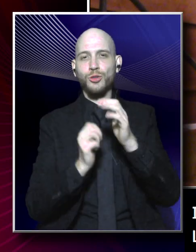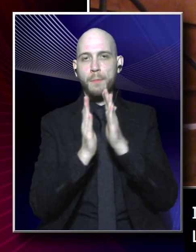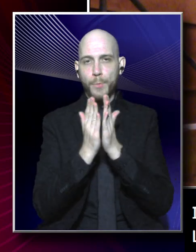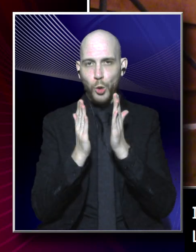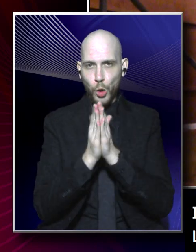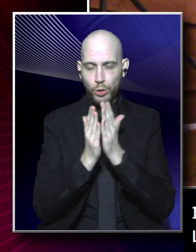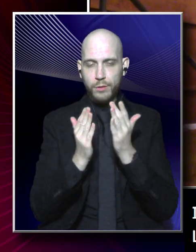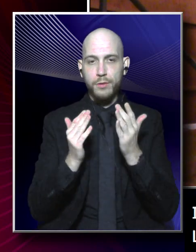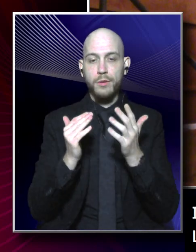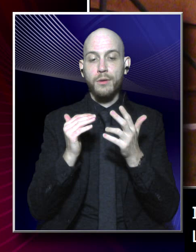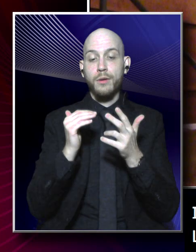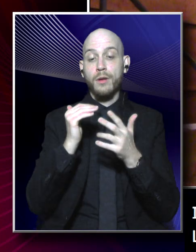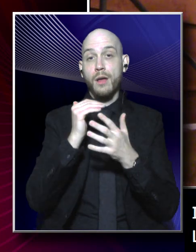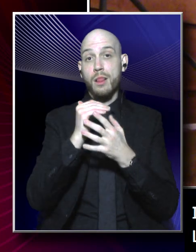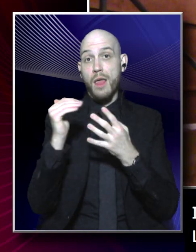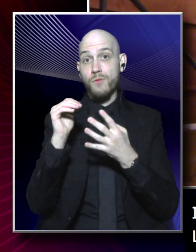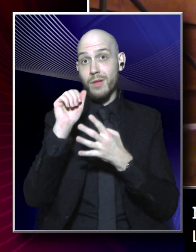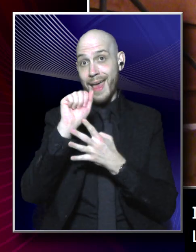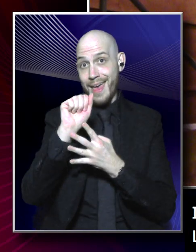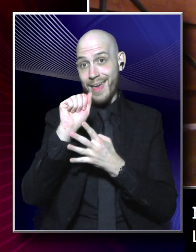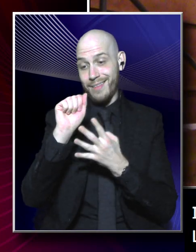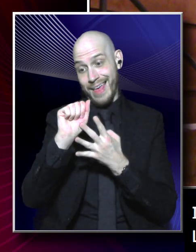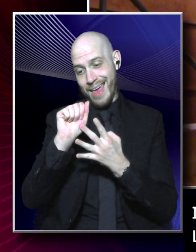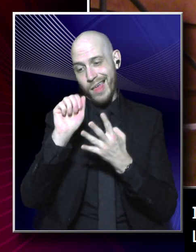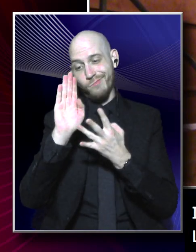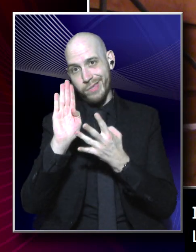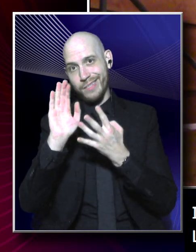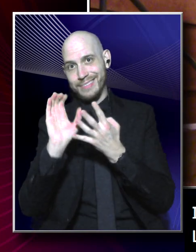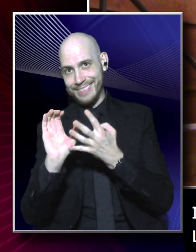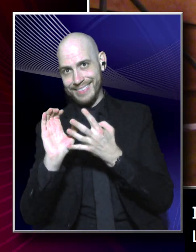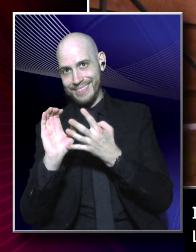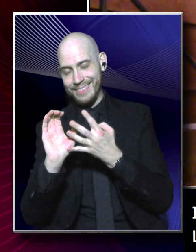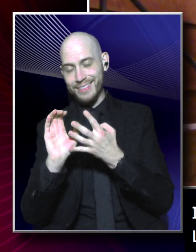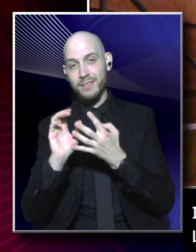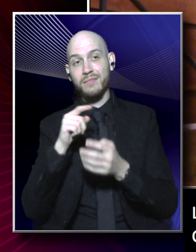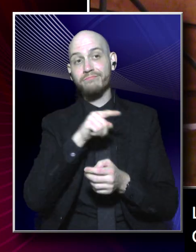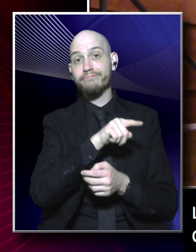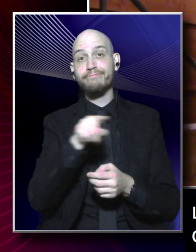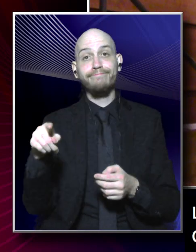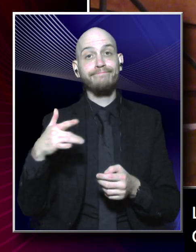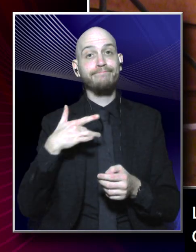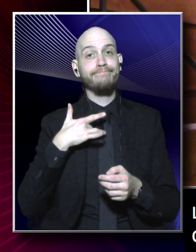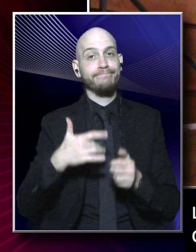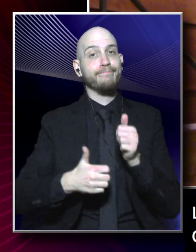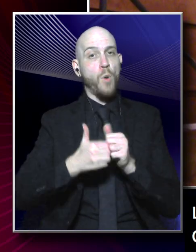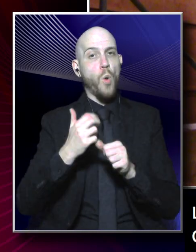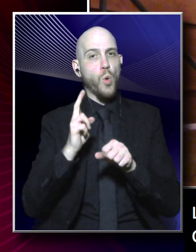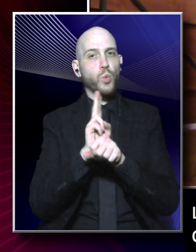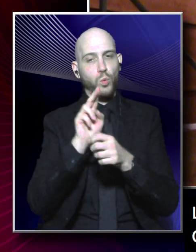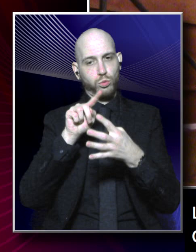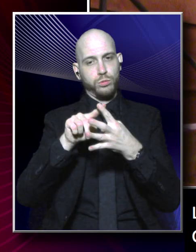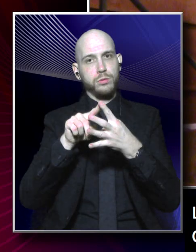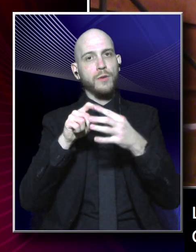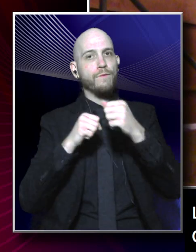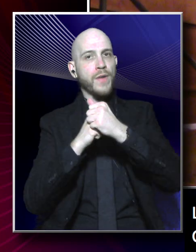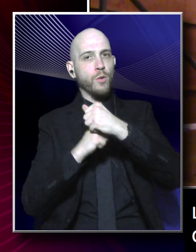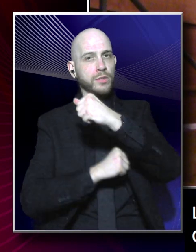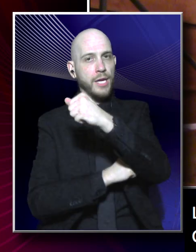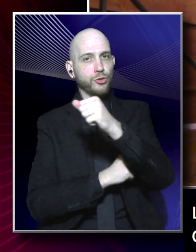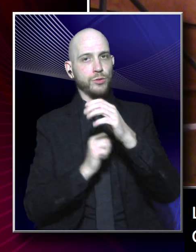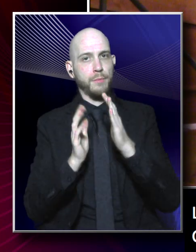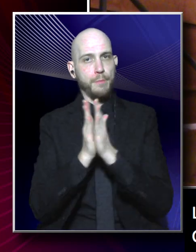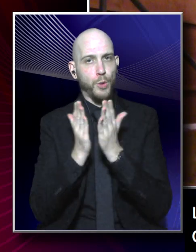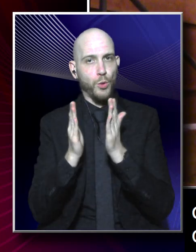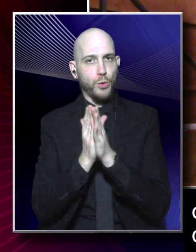C. And so in a lot of cases, they're using the foundations book, which is okay. I mean, they have the data that this is